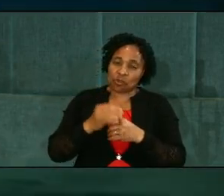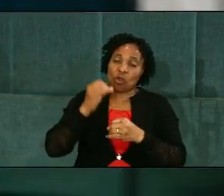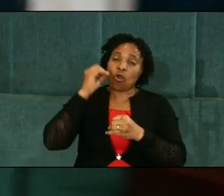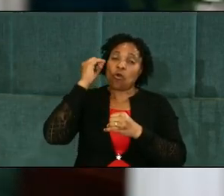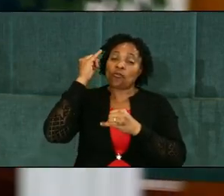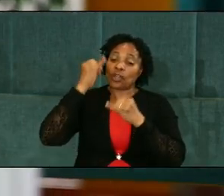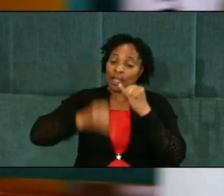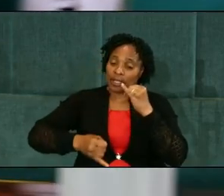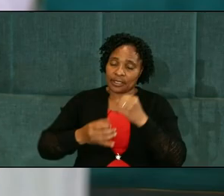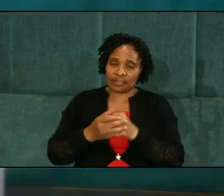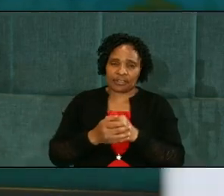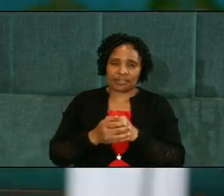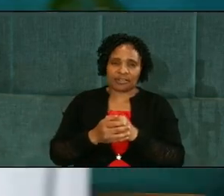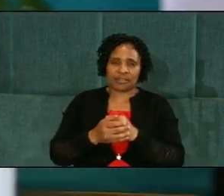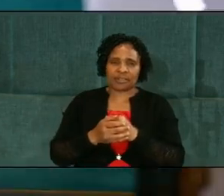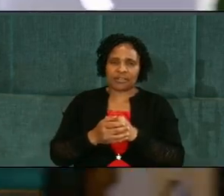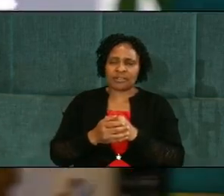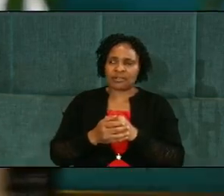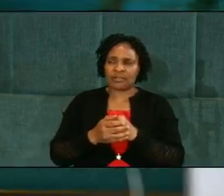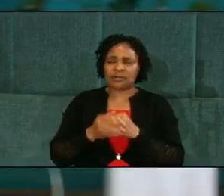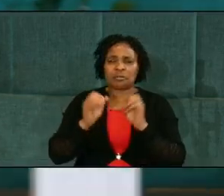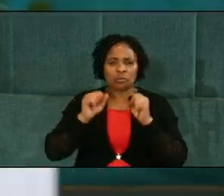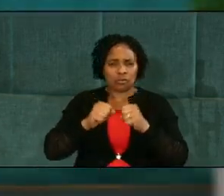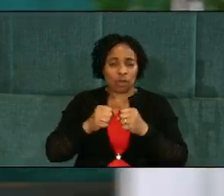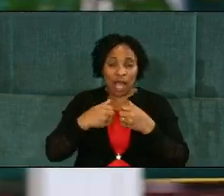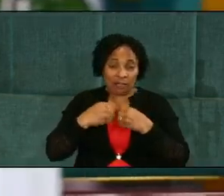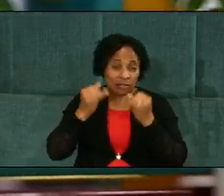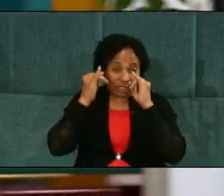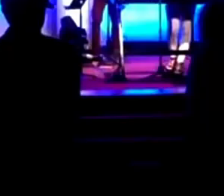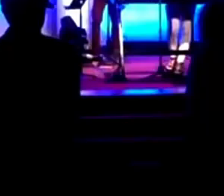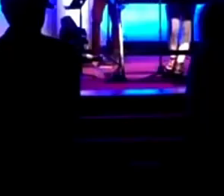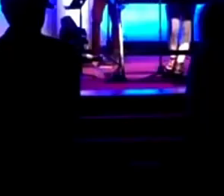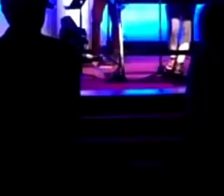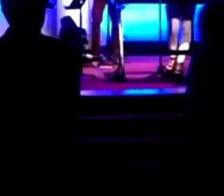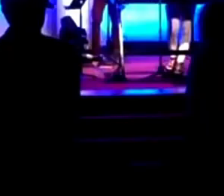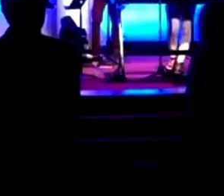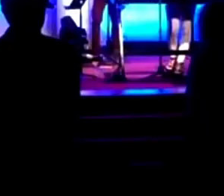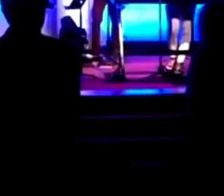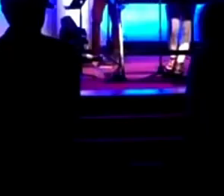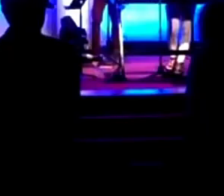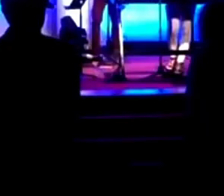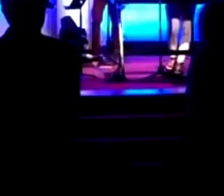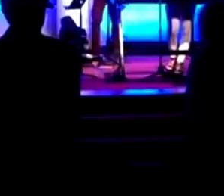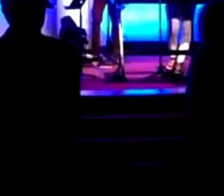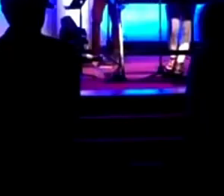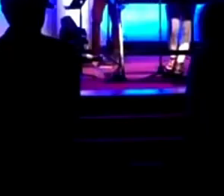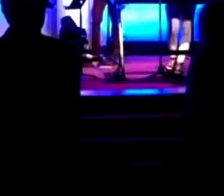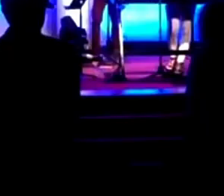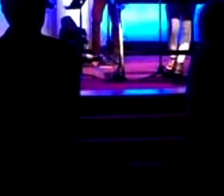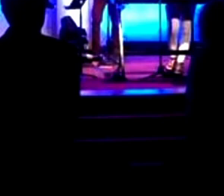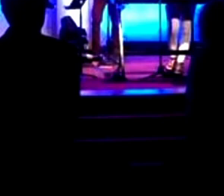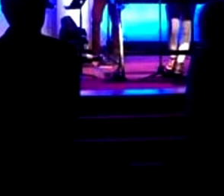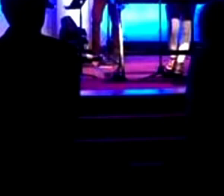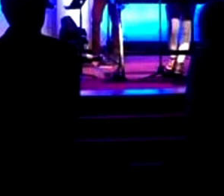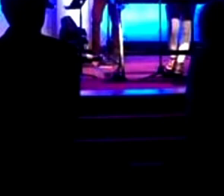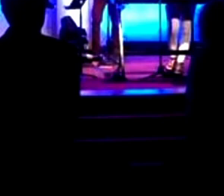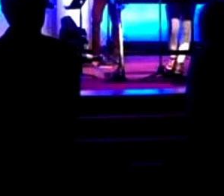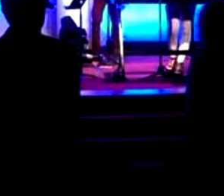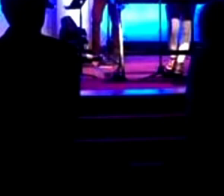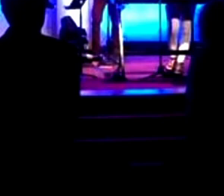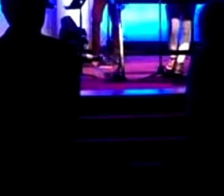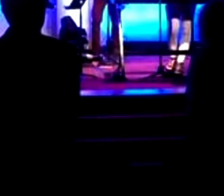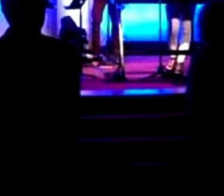end. I have a little news for you. It's on the board. You and I,